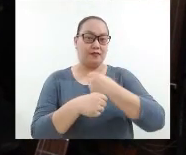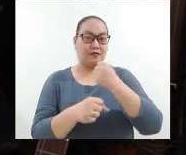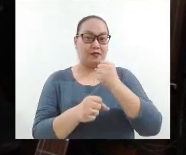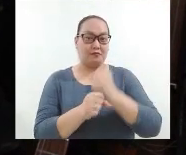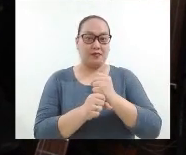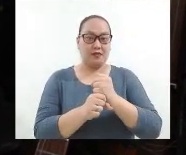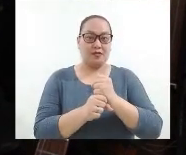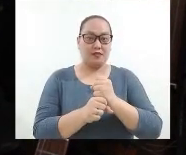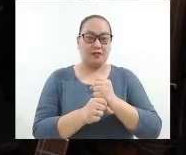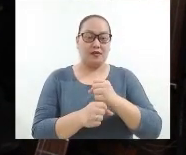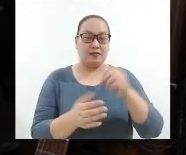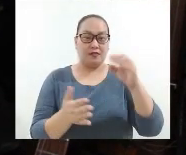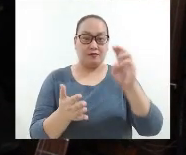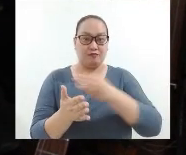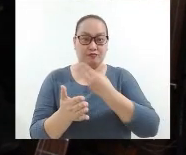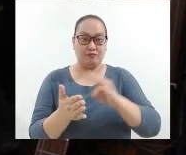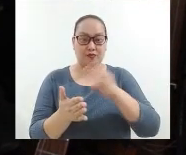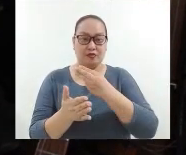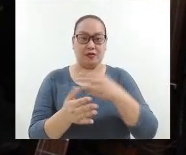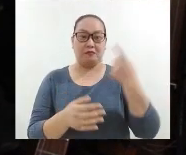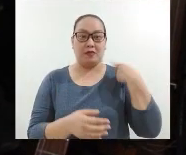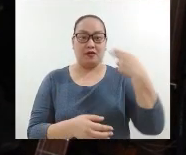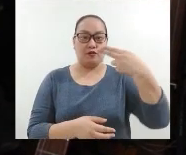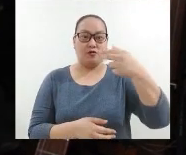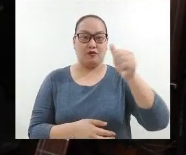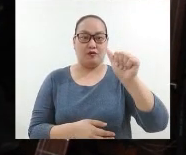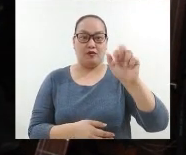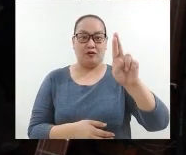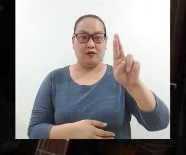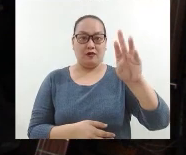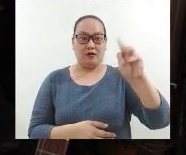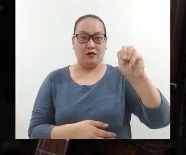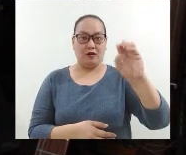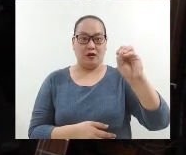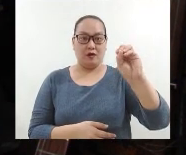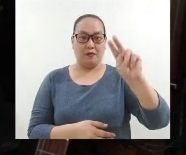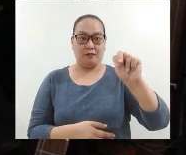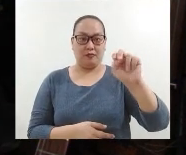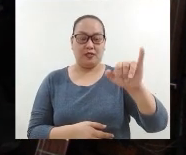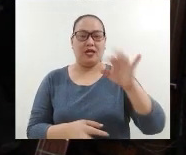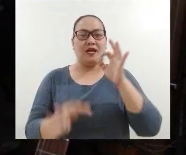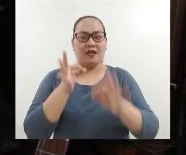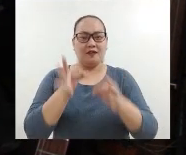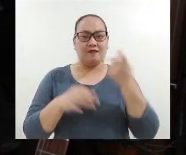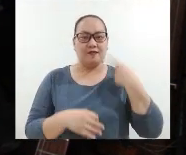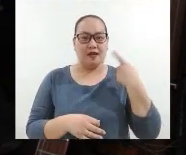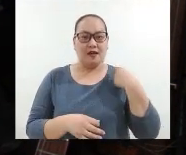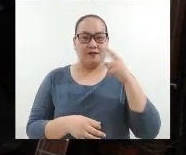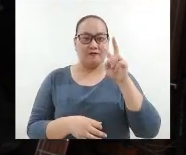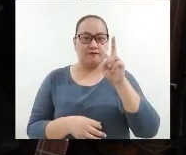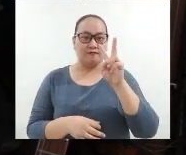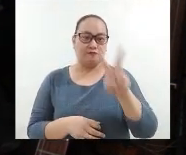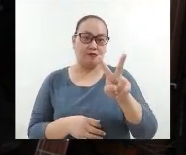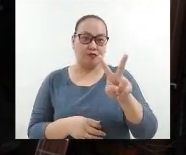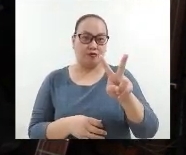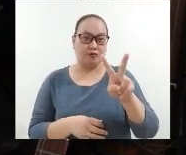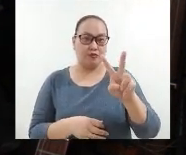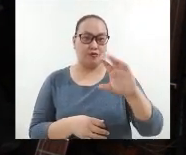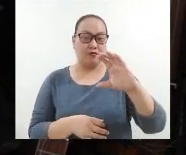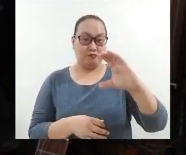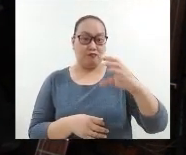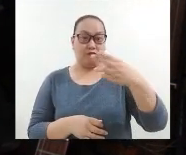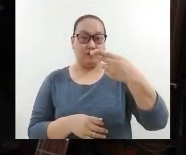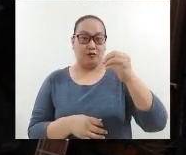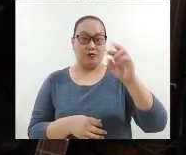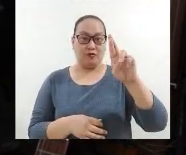harmony. Kung dalawa lang ba ang tono, masasabing chords na ba yun? Harmony po siguro, pero hindi ako sigurado kung